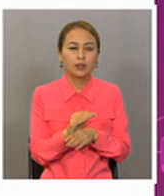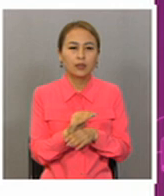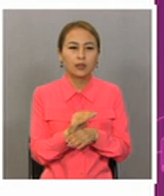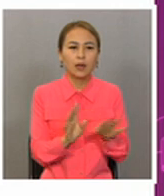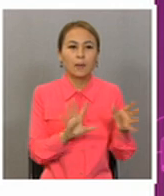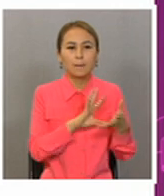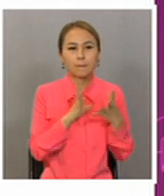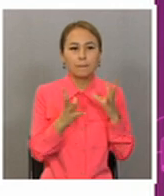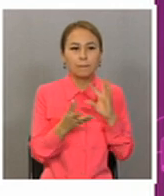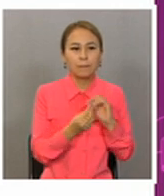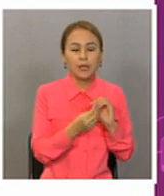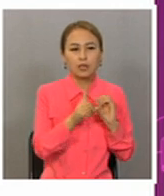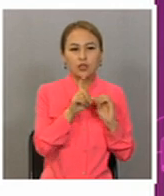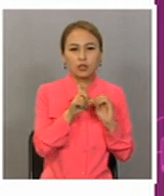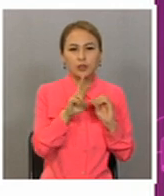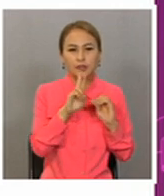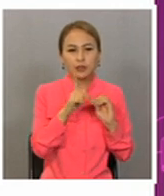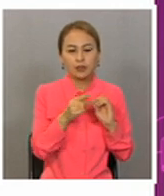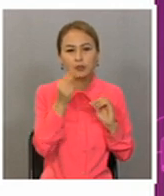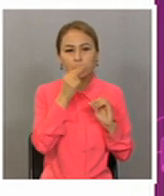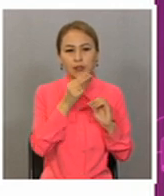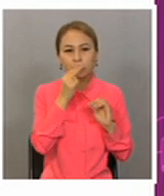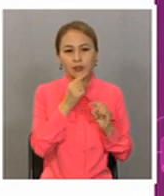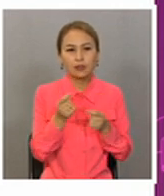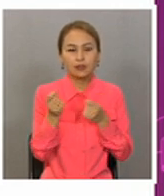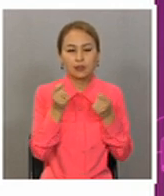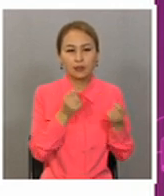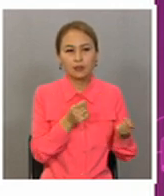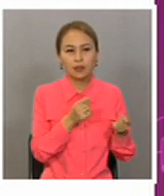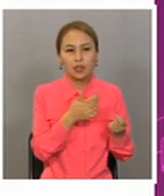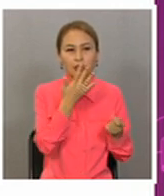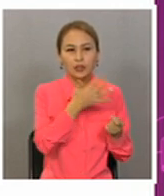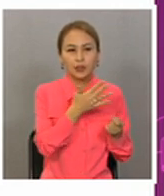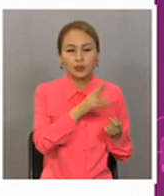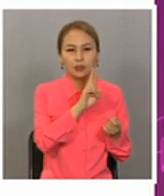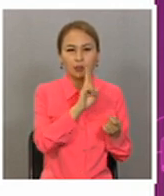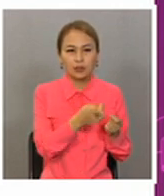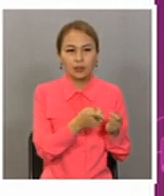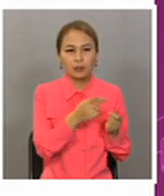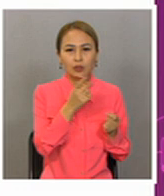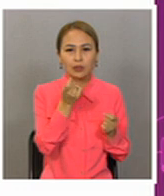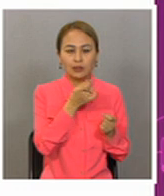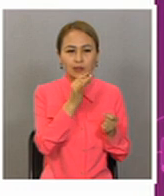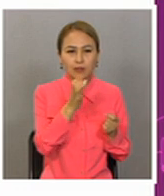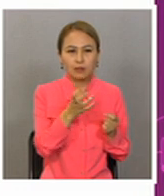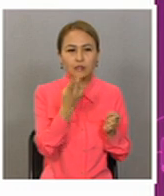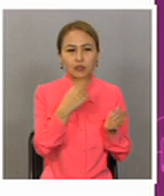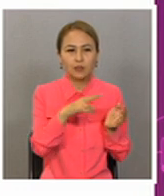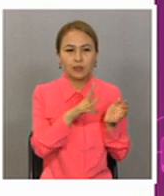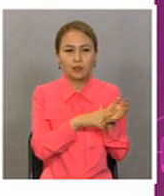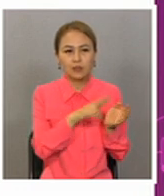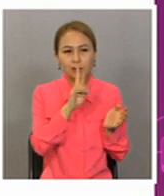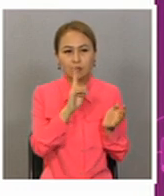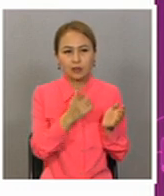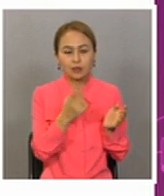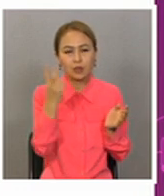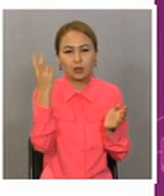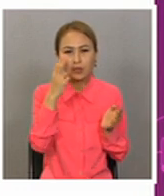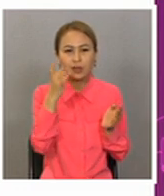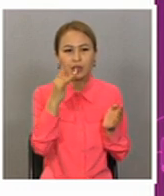Barlığı 100 kilogram dändi dağıldar. 50 kilogram kürüş, 28 kilogram qara